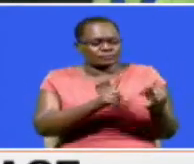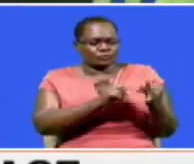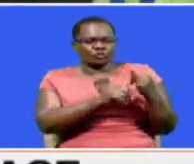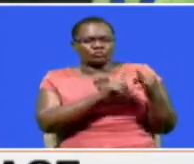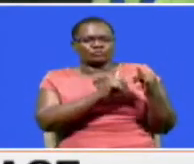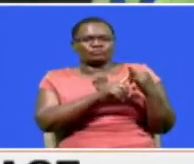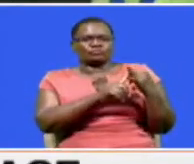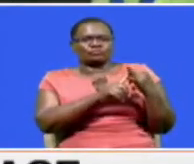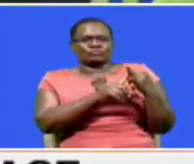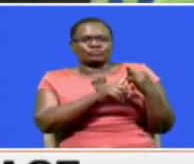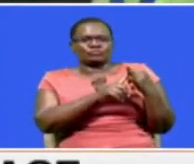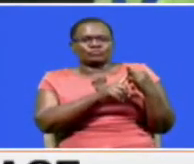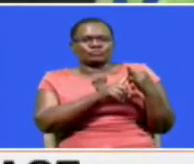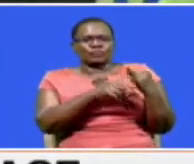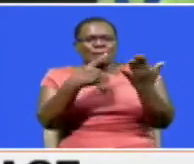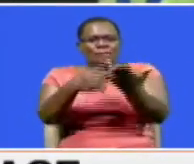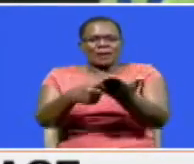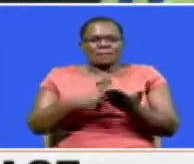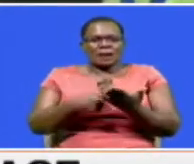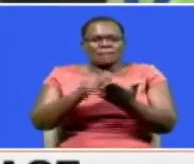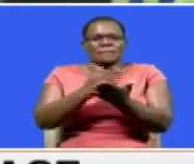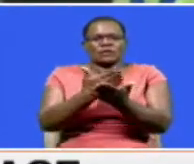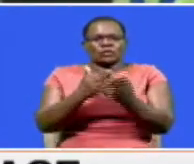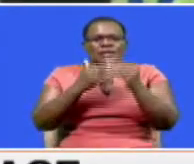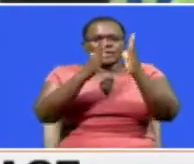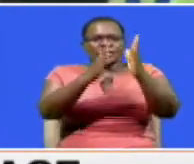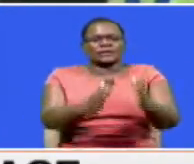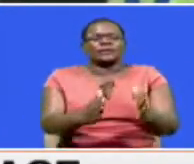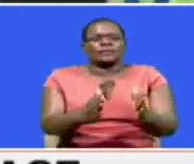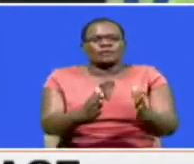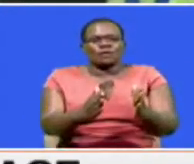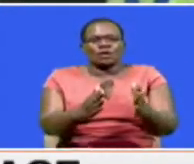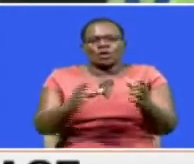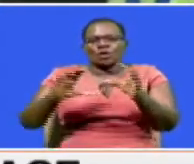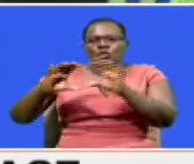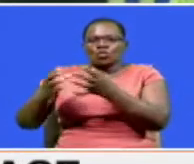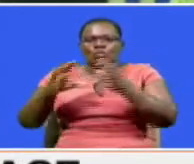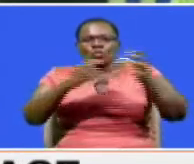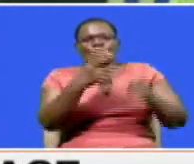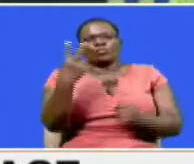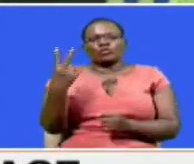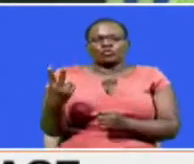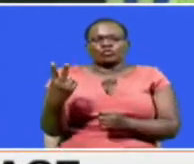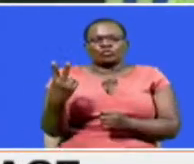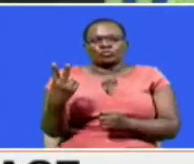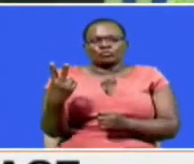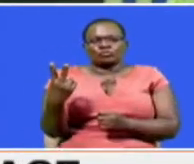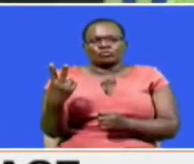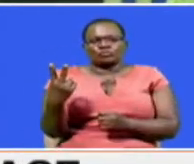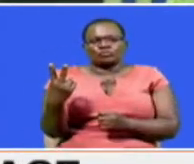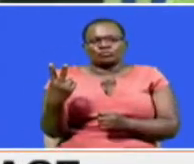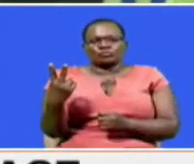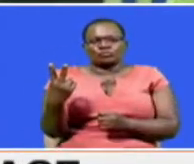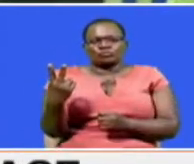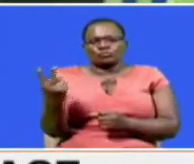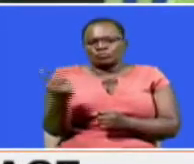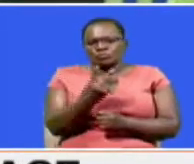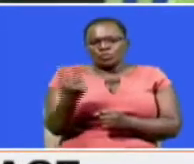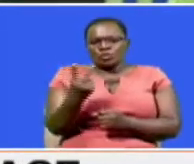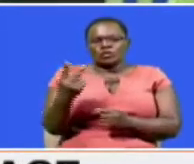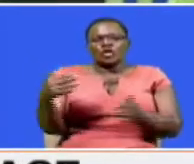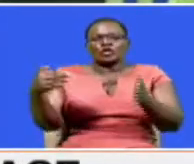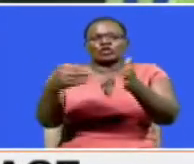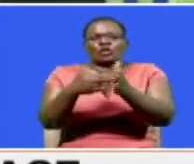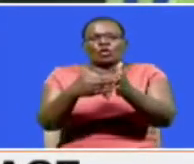Two, mediation between the leadership of SAF and RSF so that we can